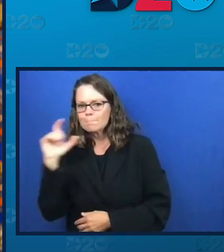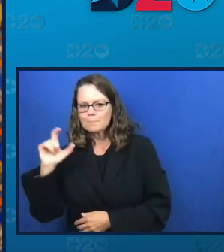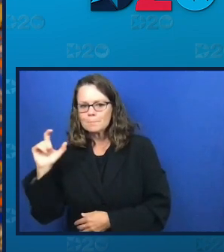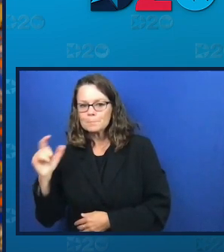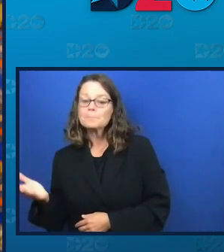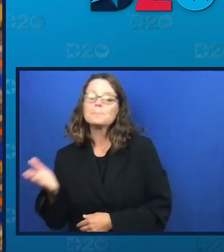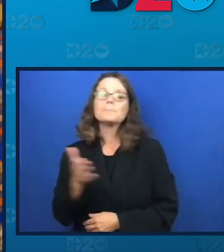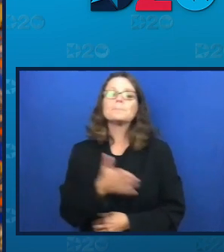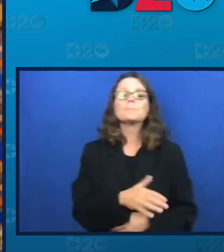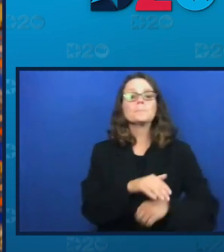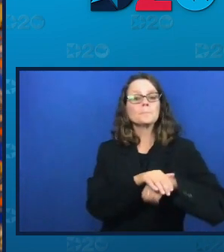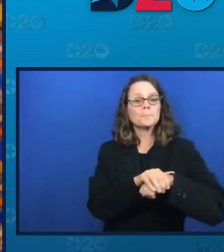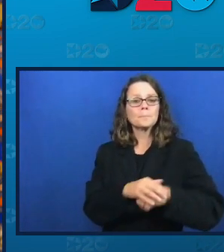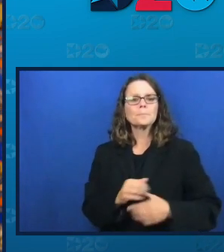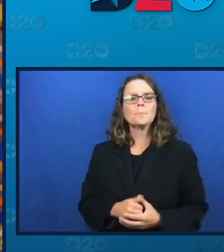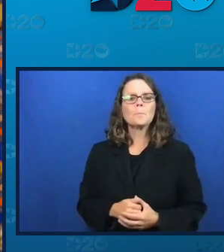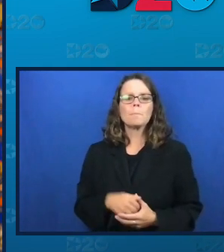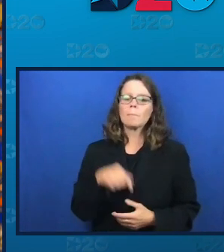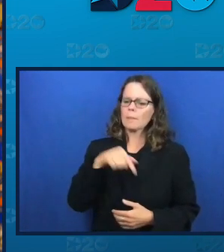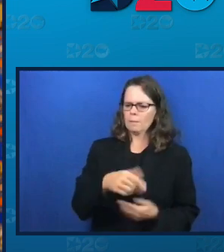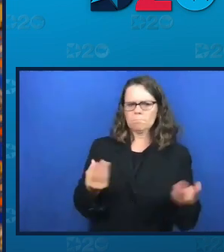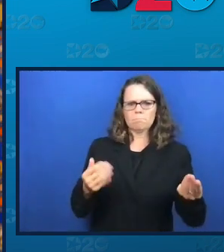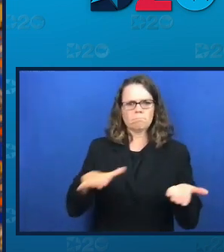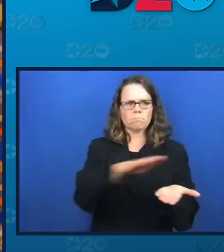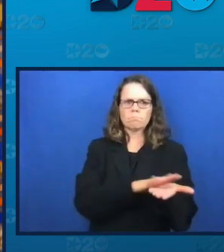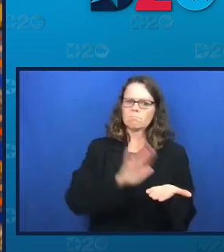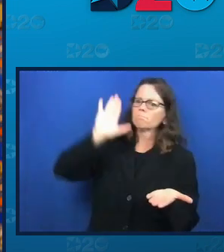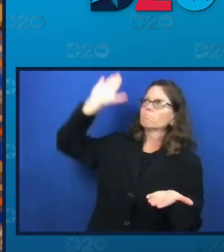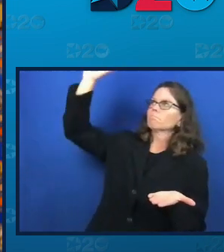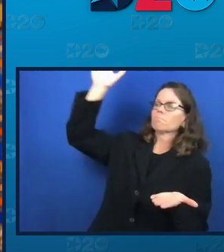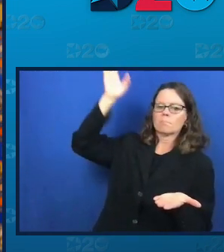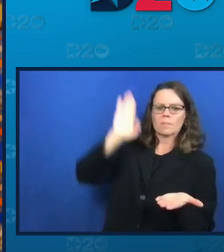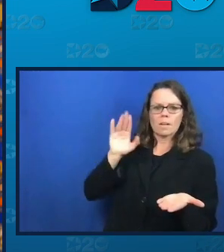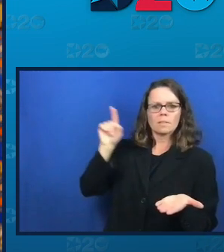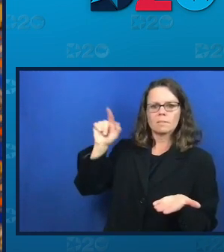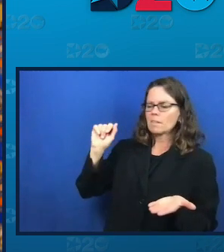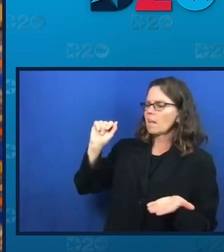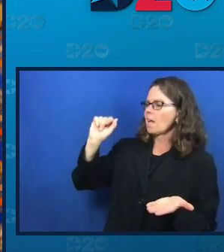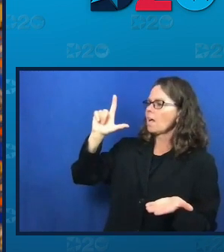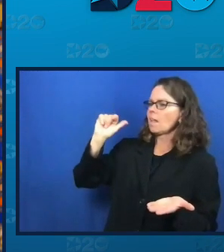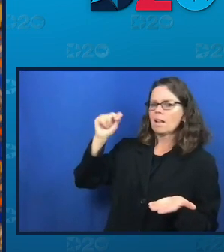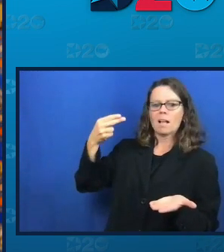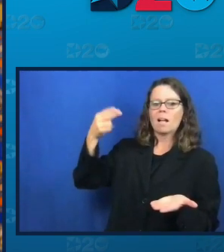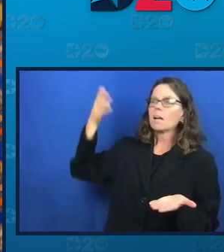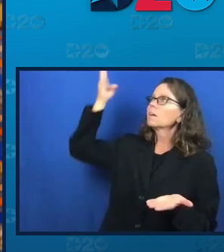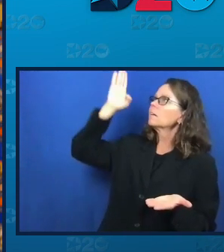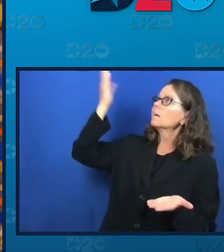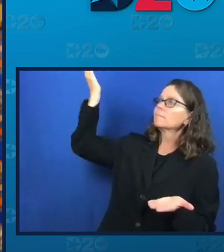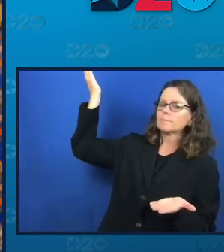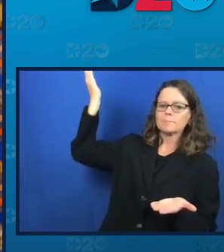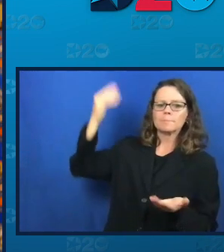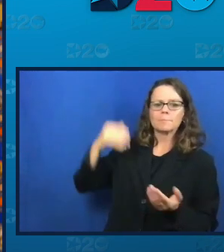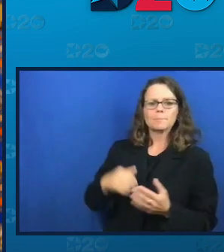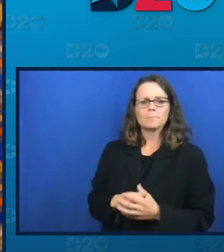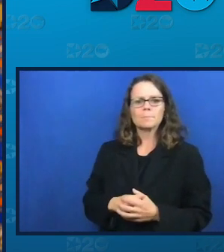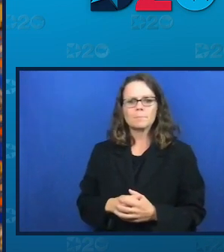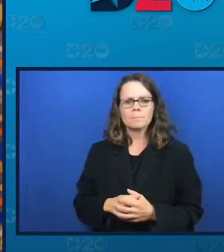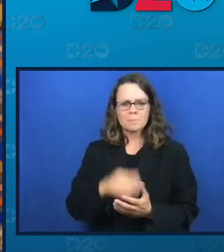Nas, O God of mankind. Send us forth this night, we